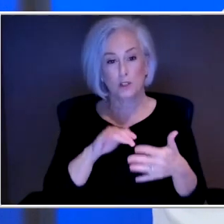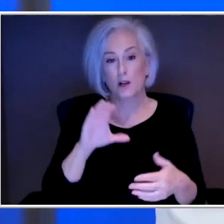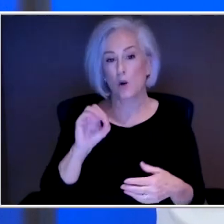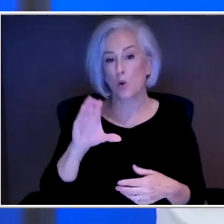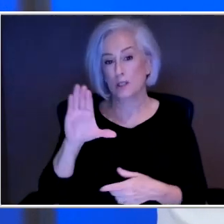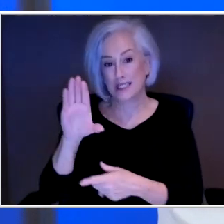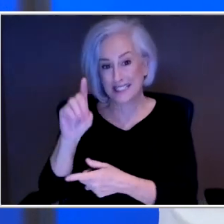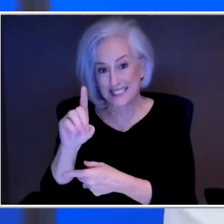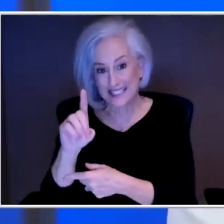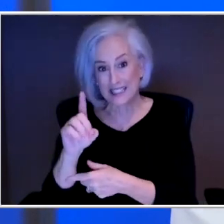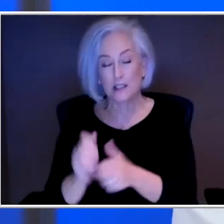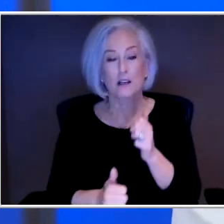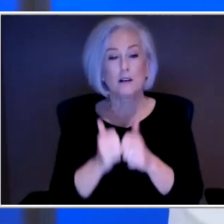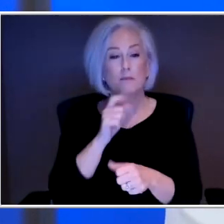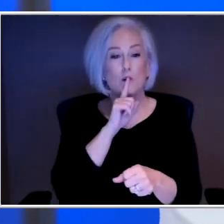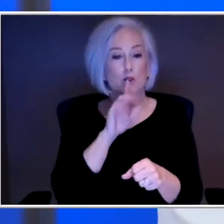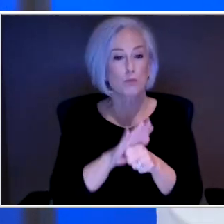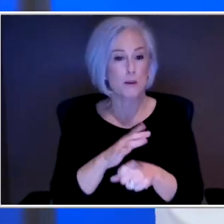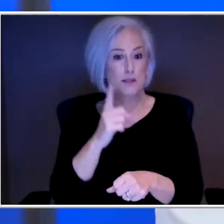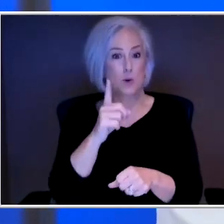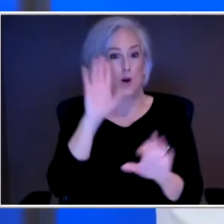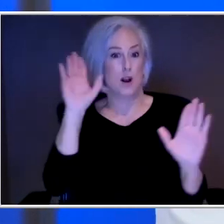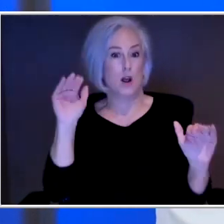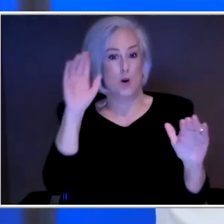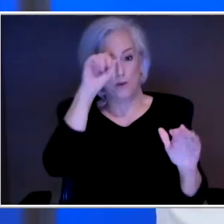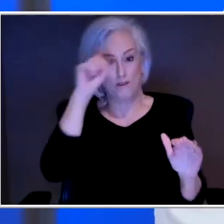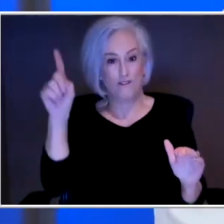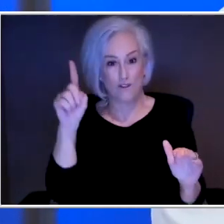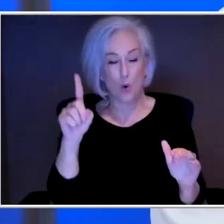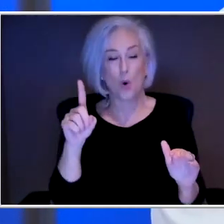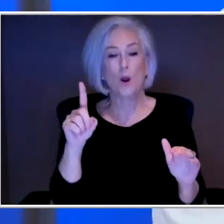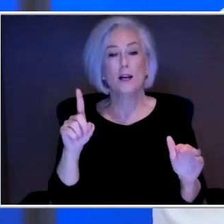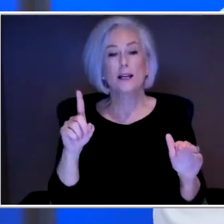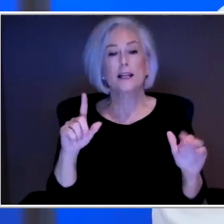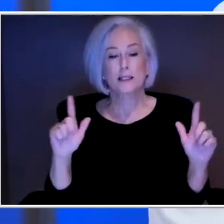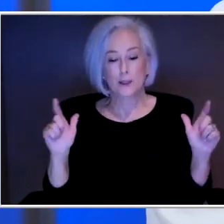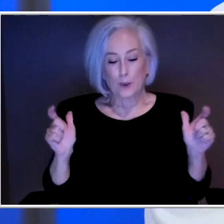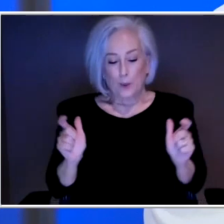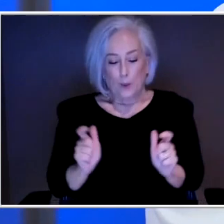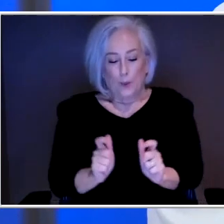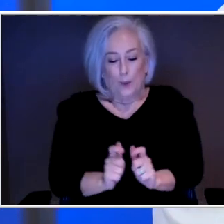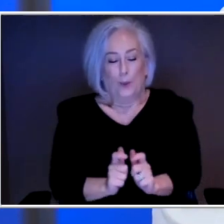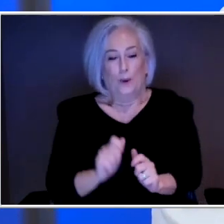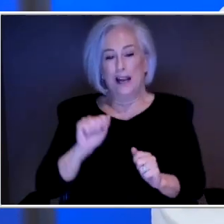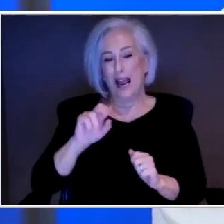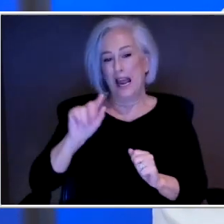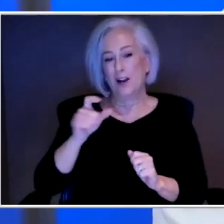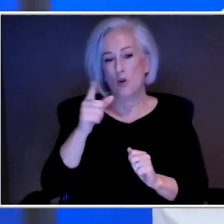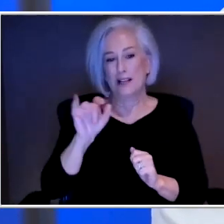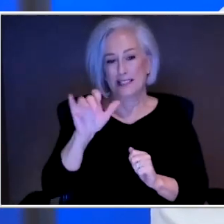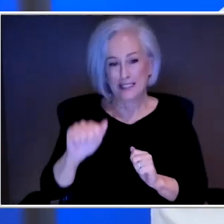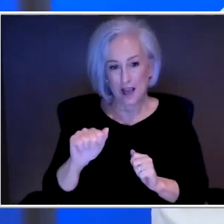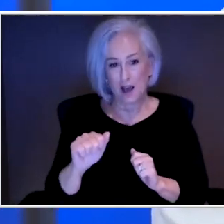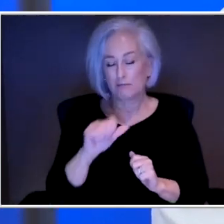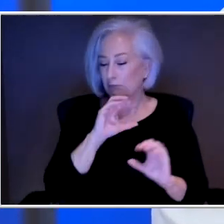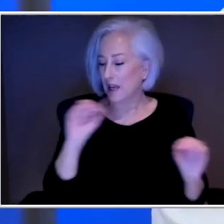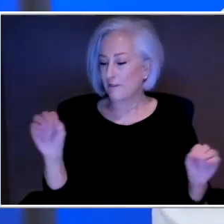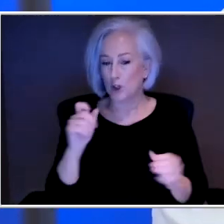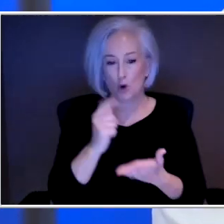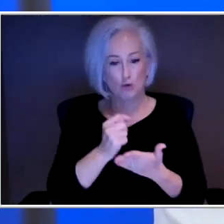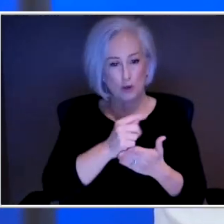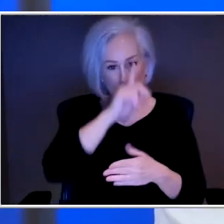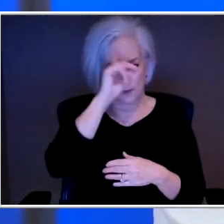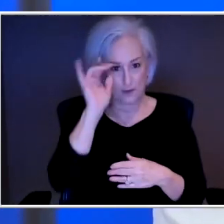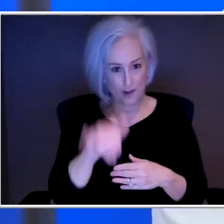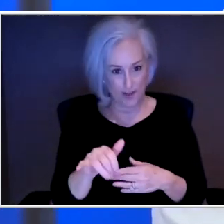most promising one that I'm hopeful for is anorexia, because we don't have an actual treatment for that. And so they're studying this to see if it could actually be a